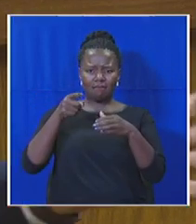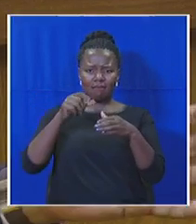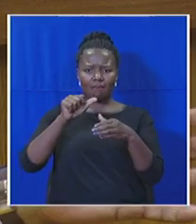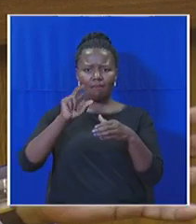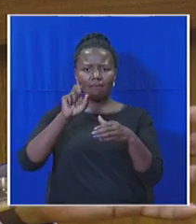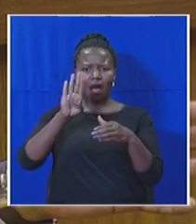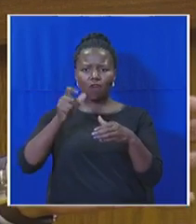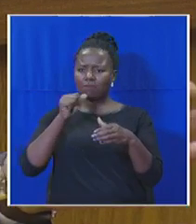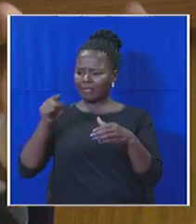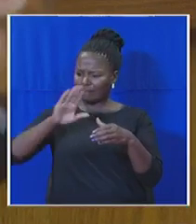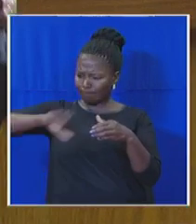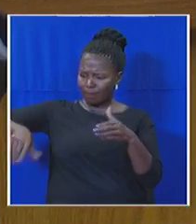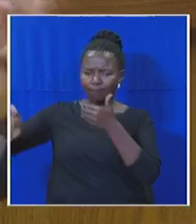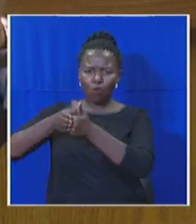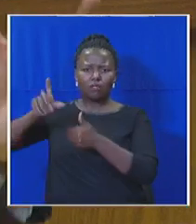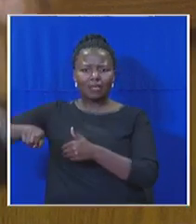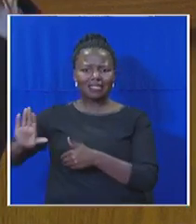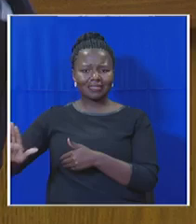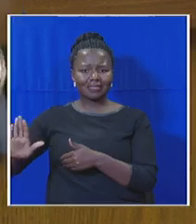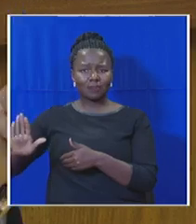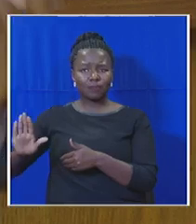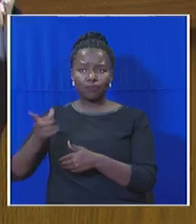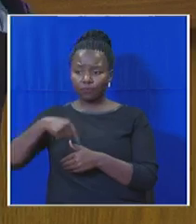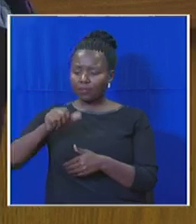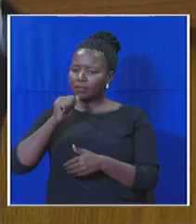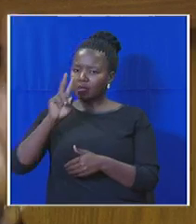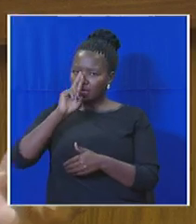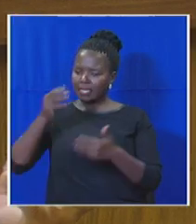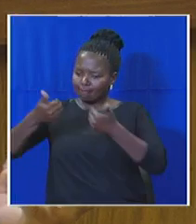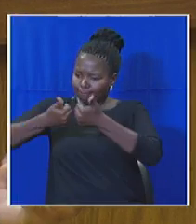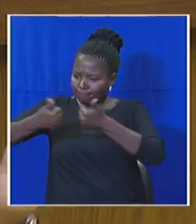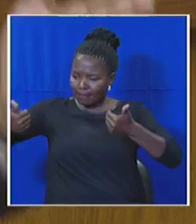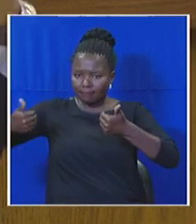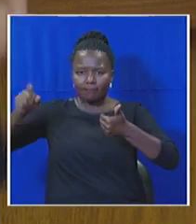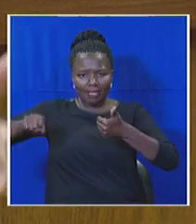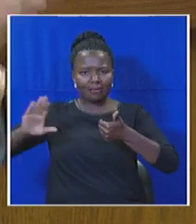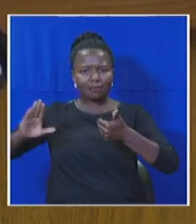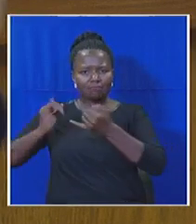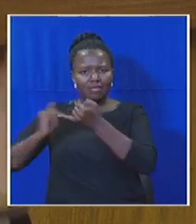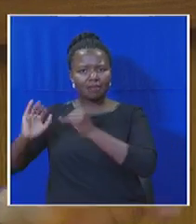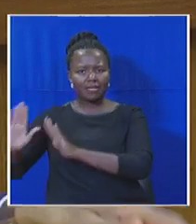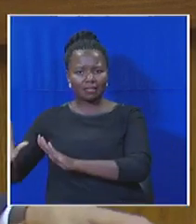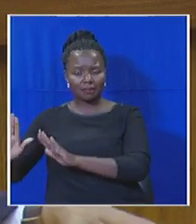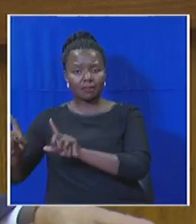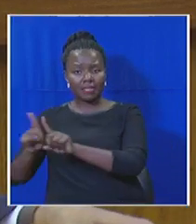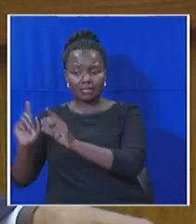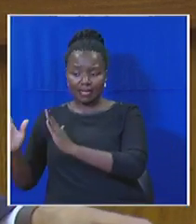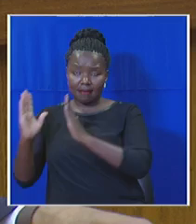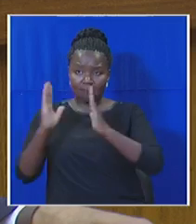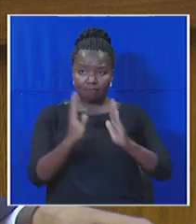not exist. And we all said they need to exist. Similar argument must go